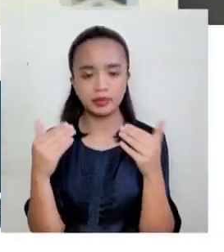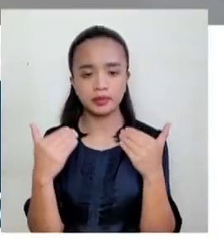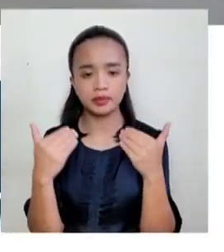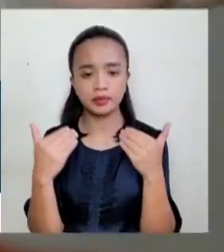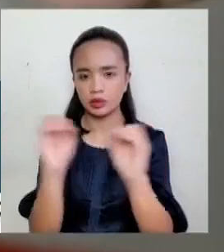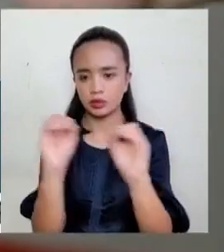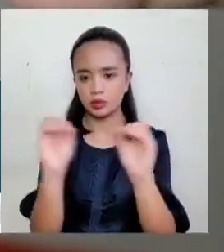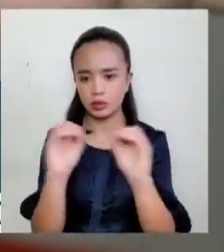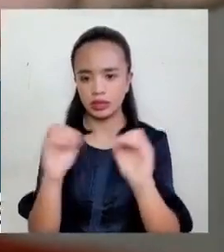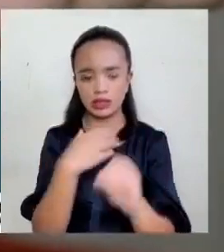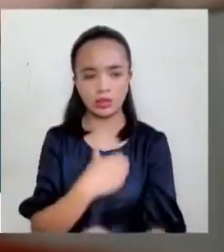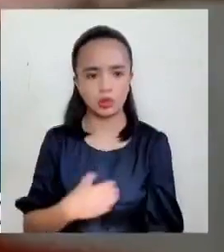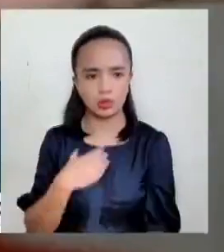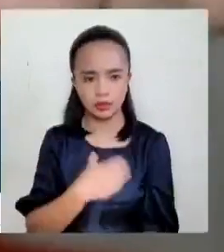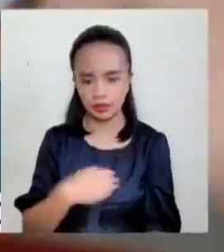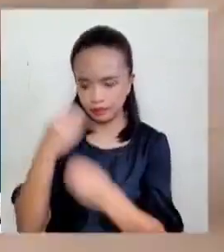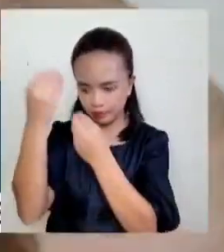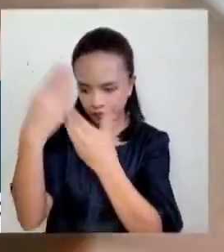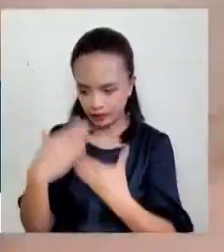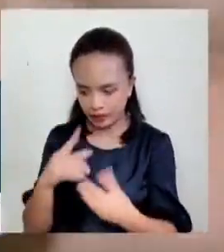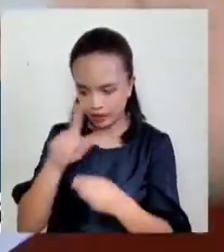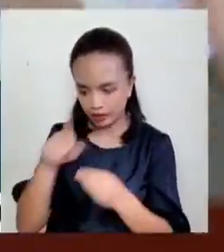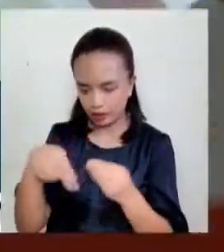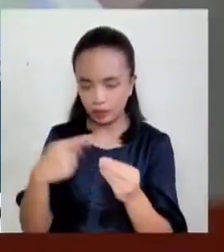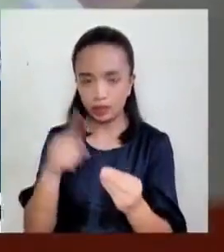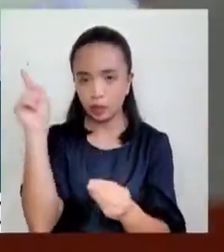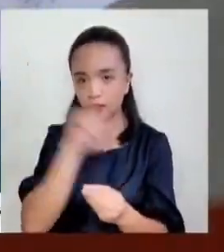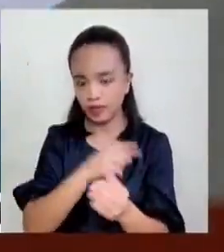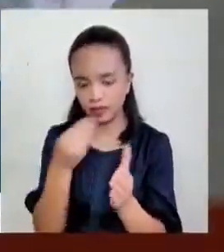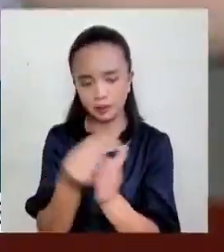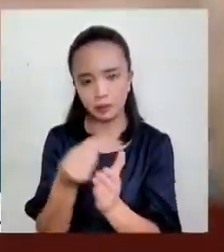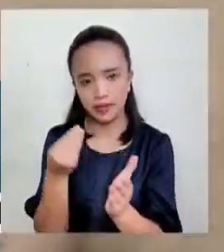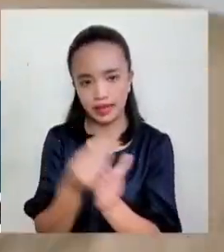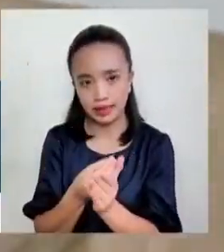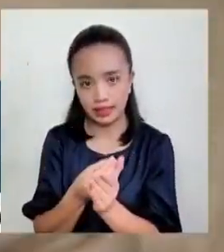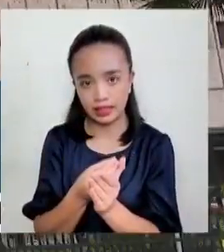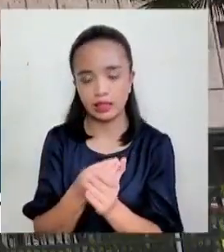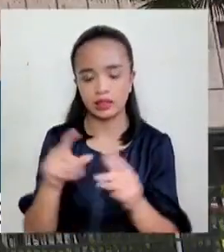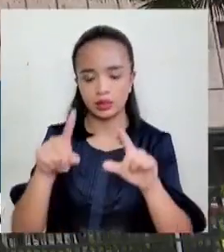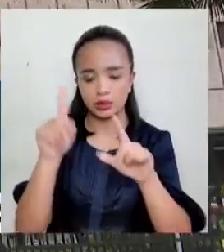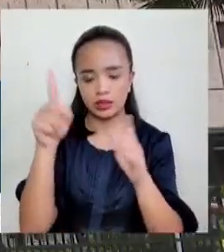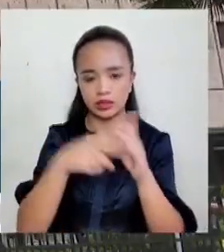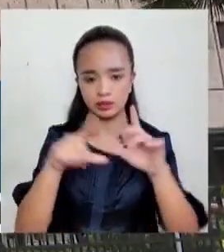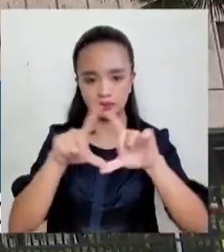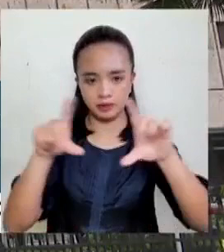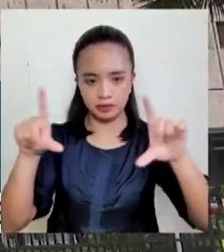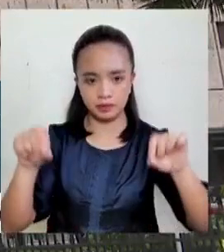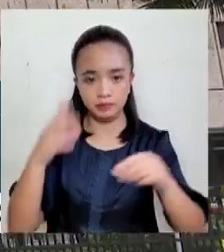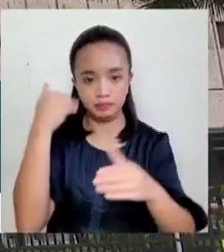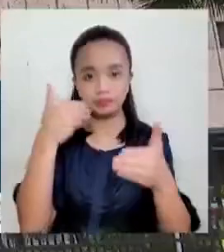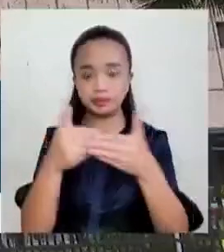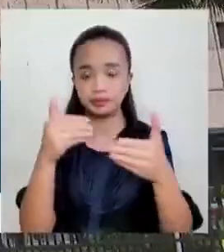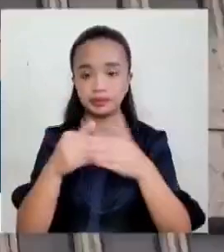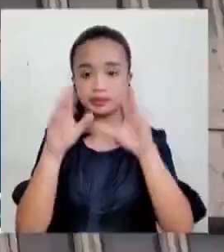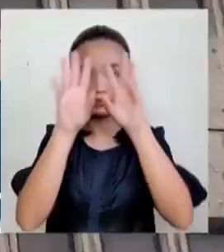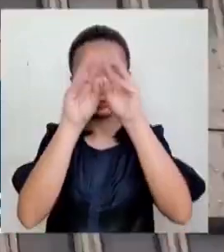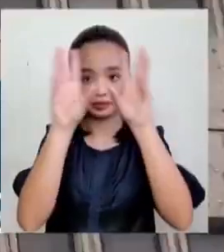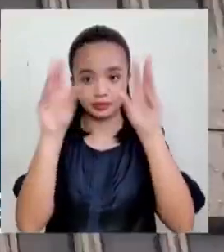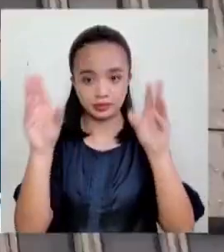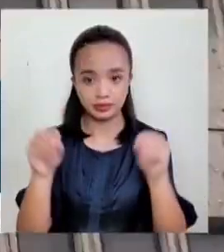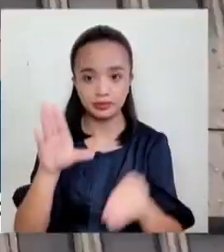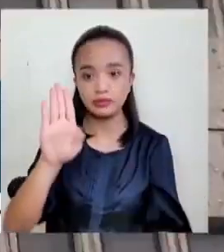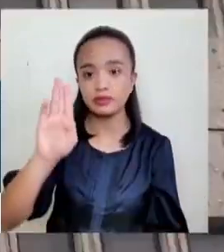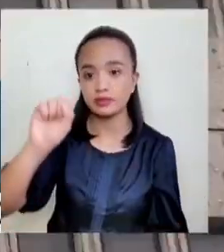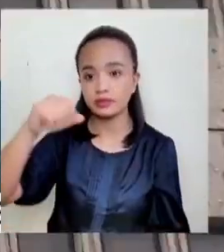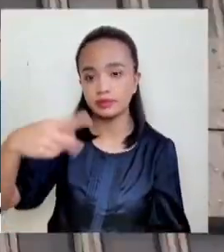complaint regarding counterfeit 1,000 peso polymer notes. But as the holiday season nears, the BSP has issued some guidance to the